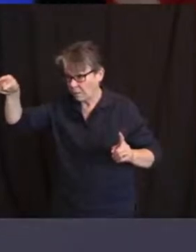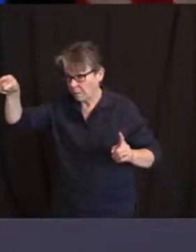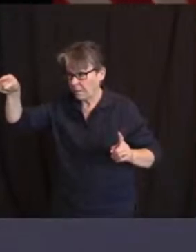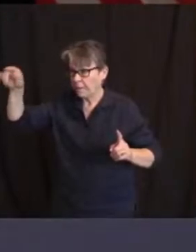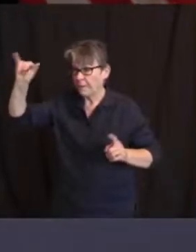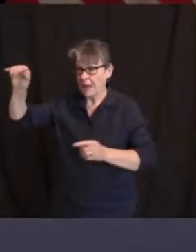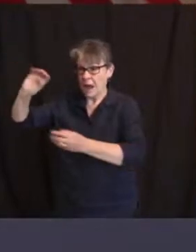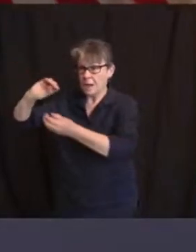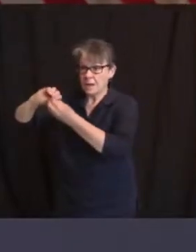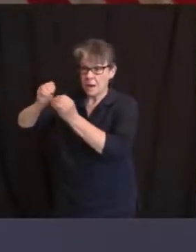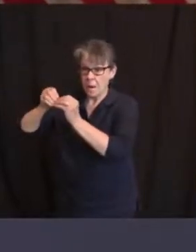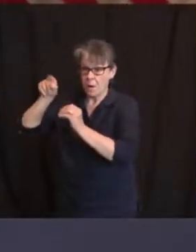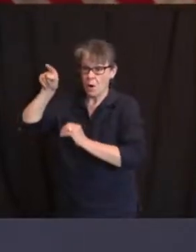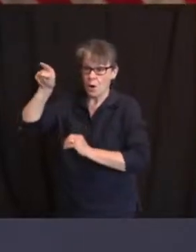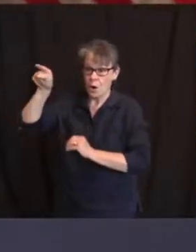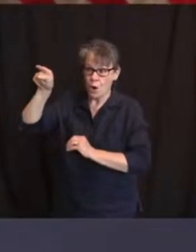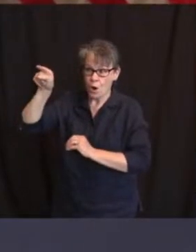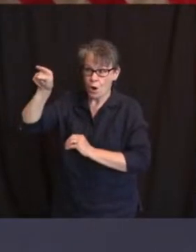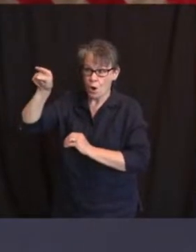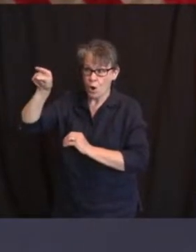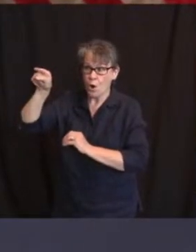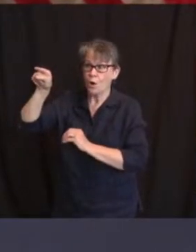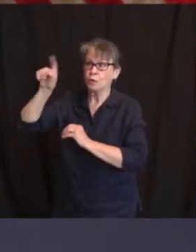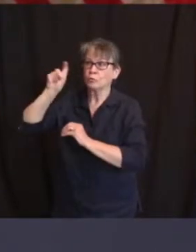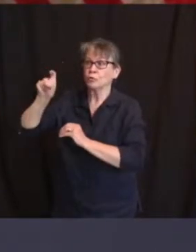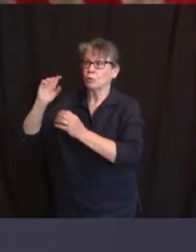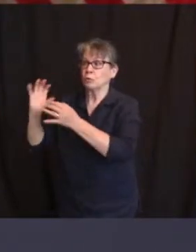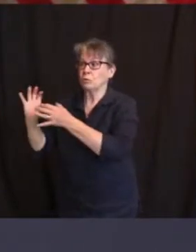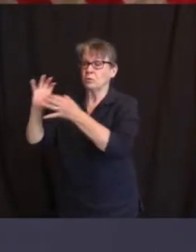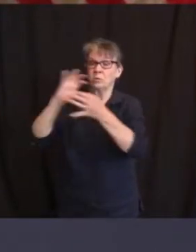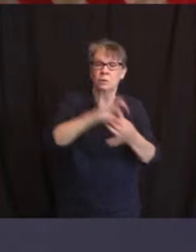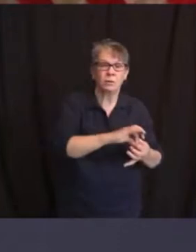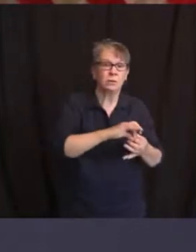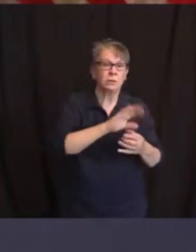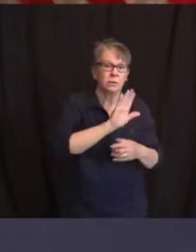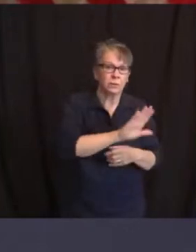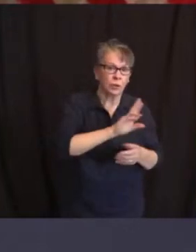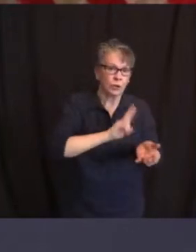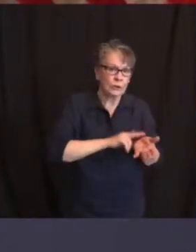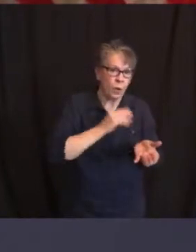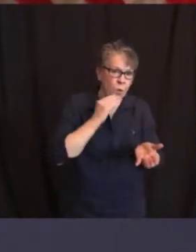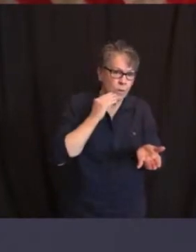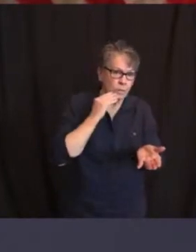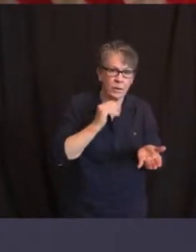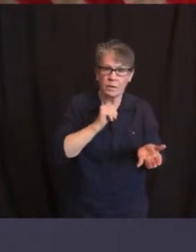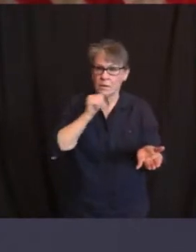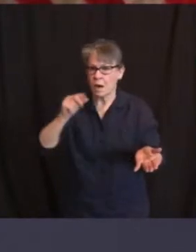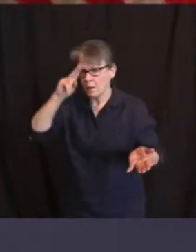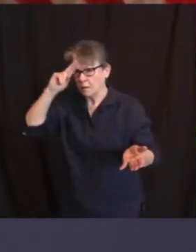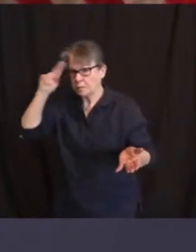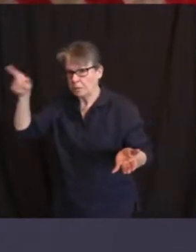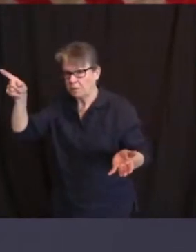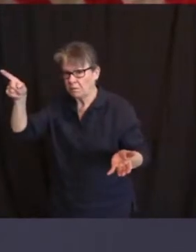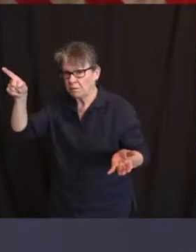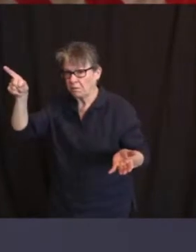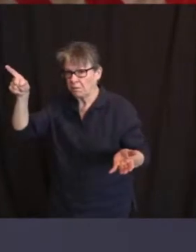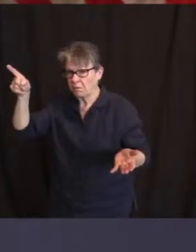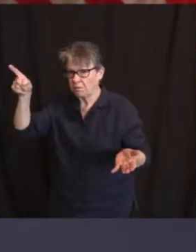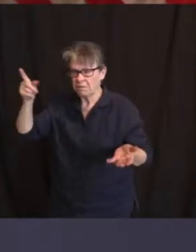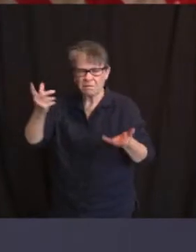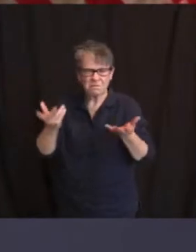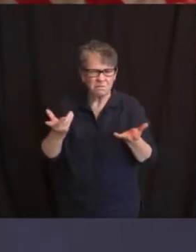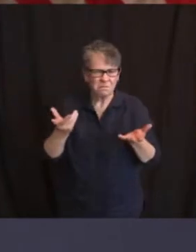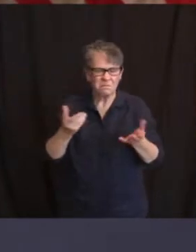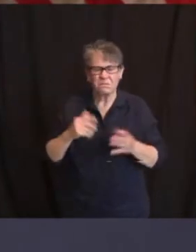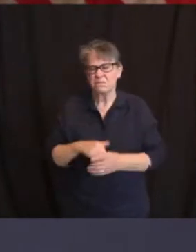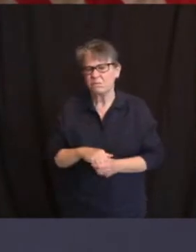Dave, on the first question, in terms of, thank you, Ed, in terms of logic, and by the way, we're not deliberately, may I just add to this? We're not